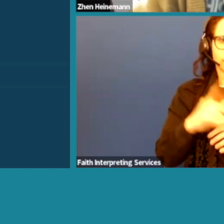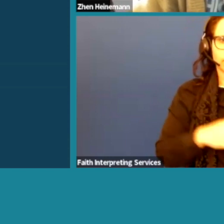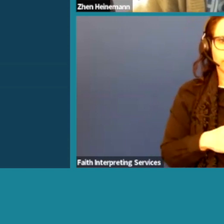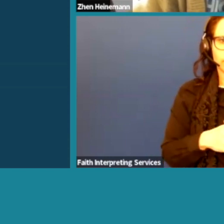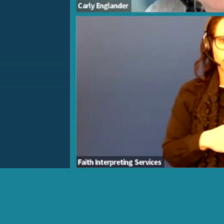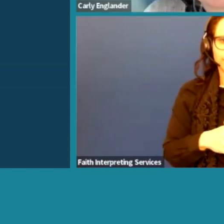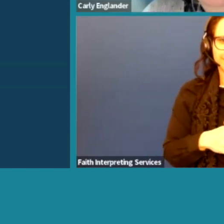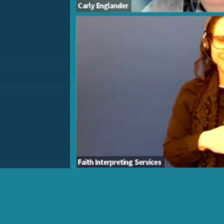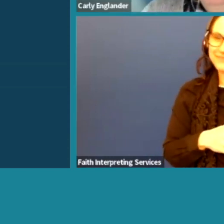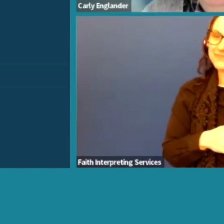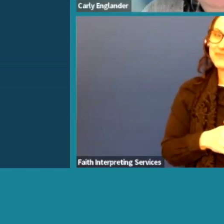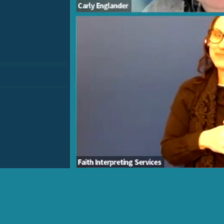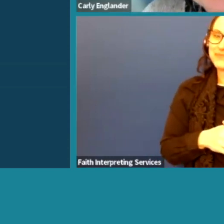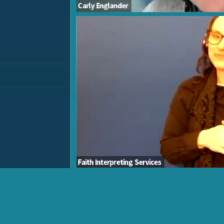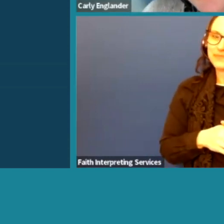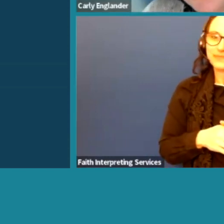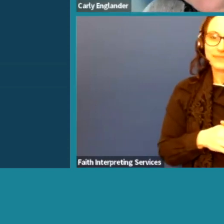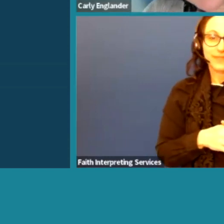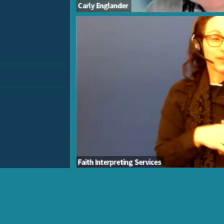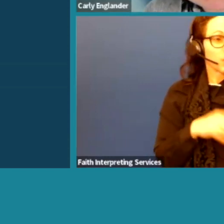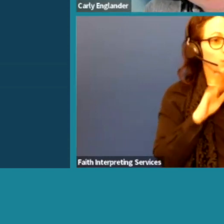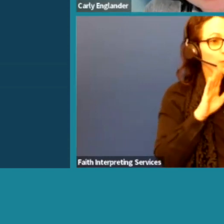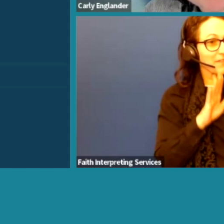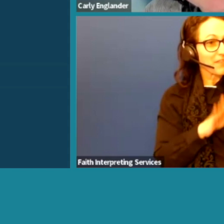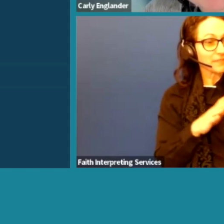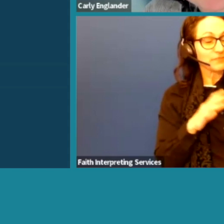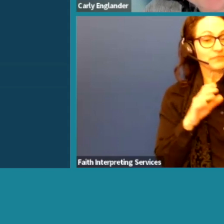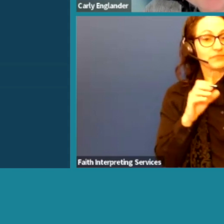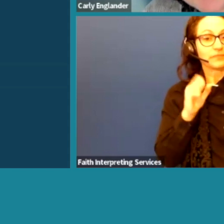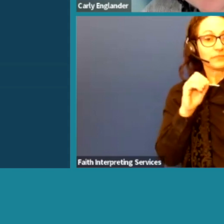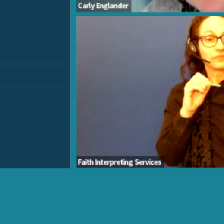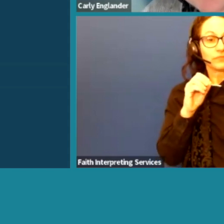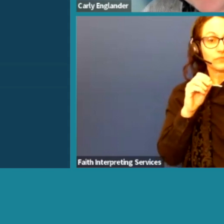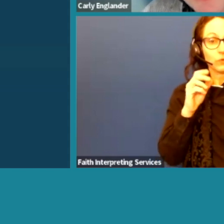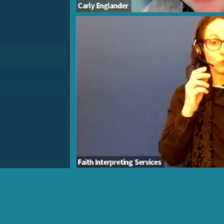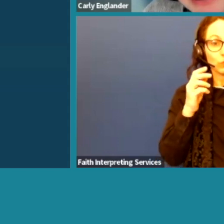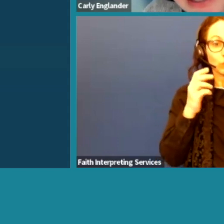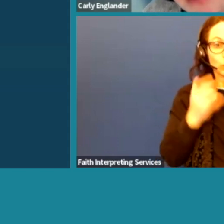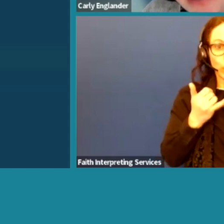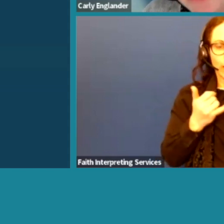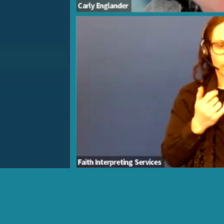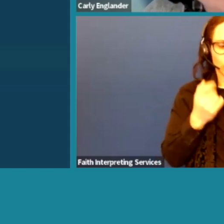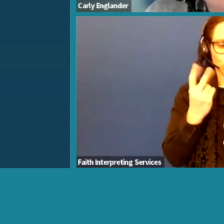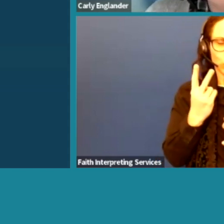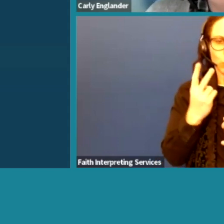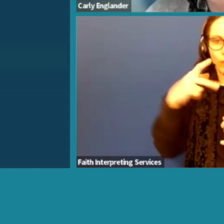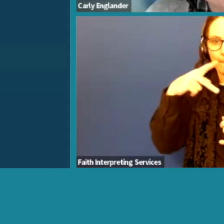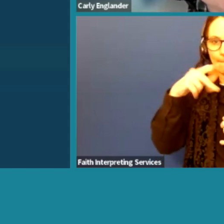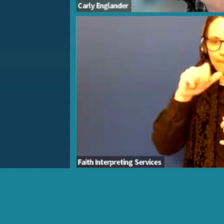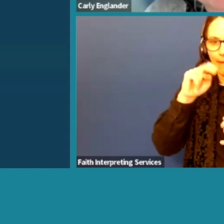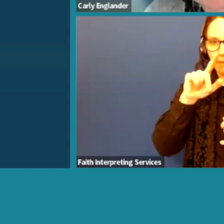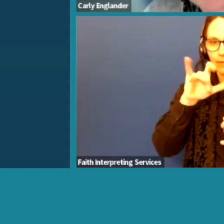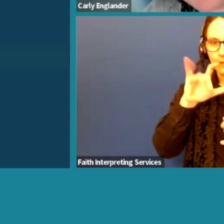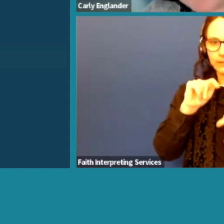video description. Wonderful. So today we are going to be joined by two panelists, Pam Berman and Kelley